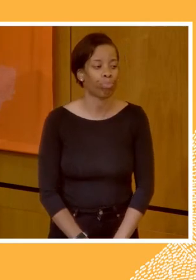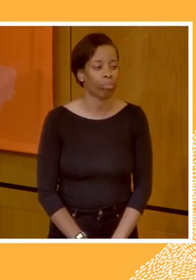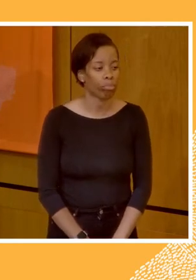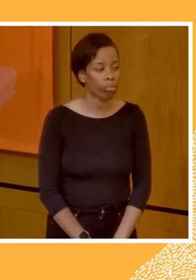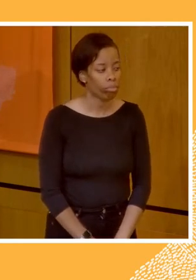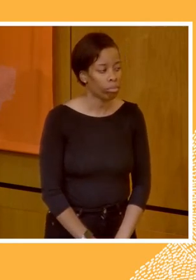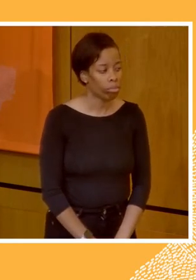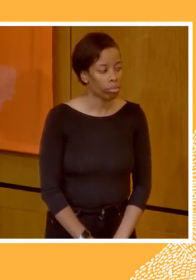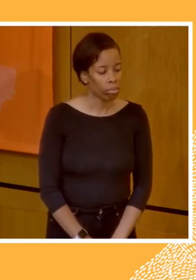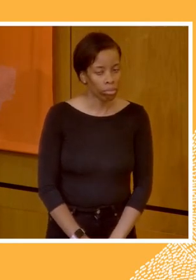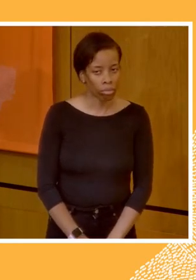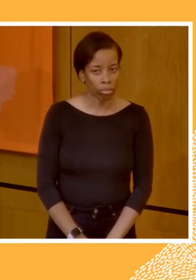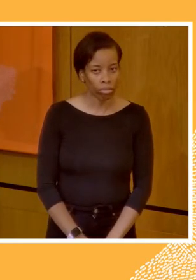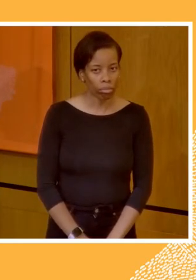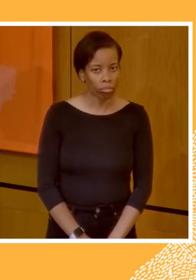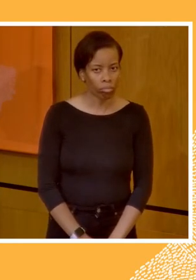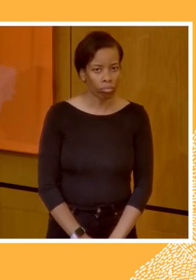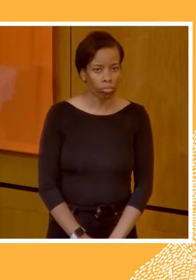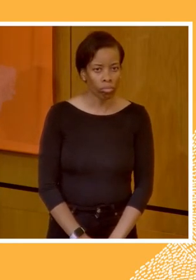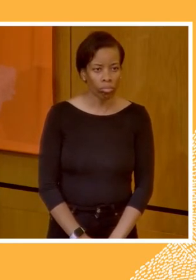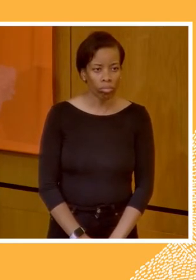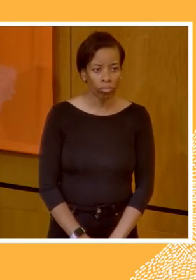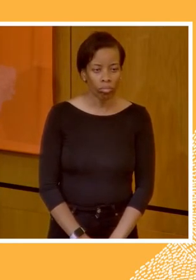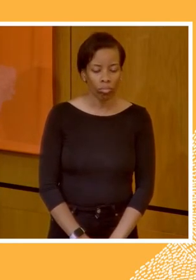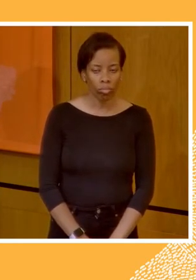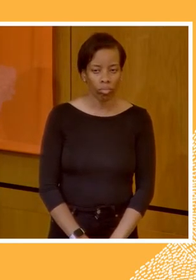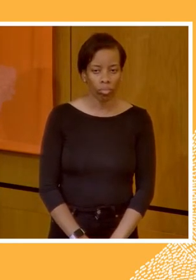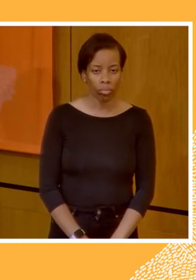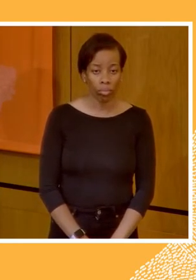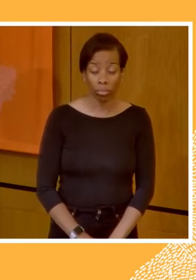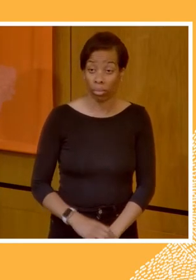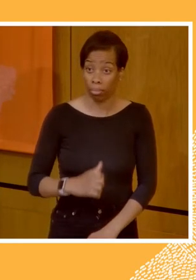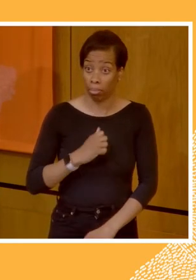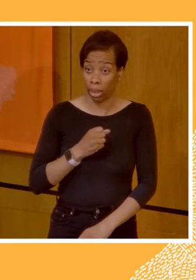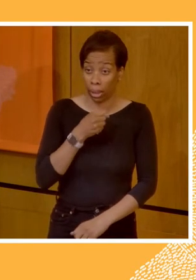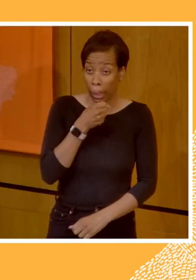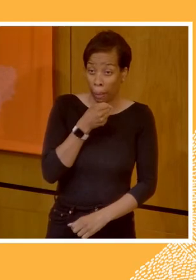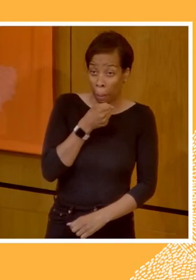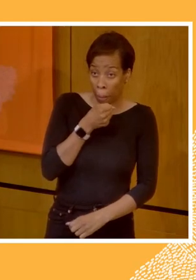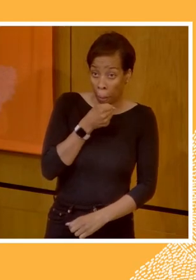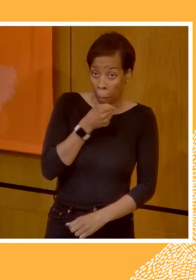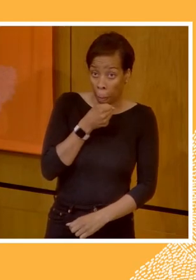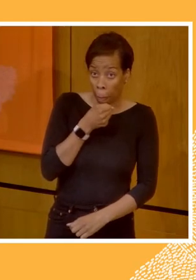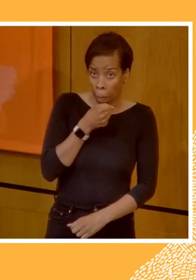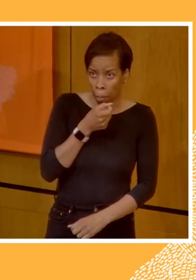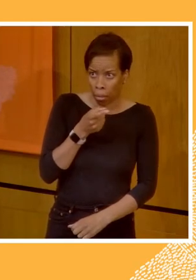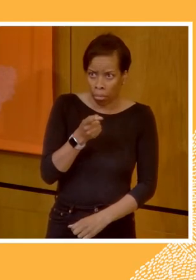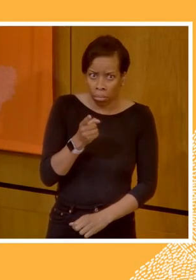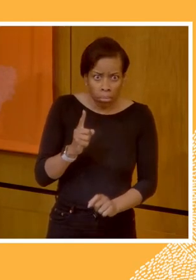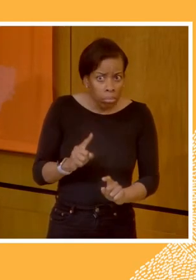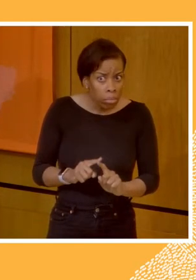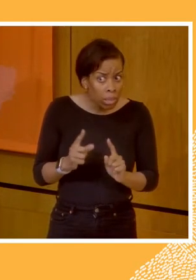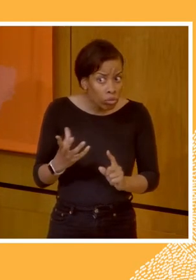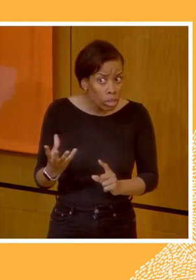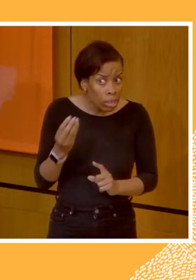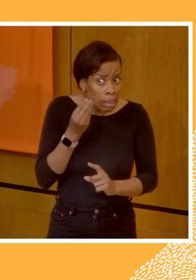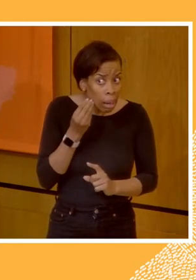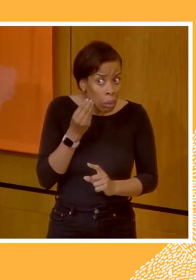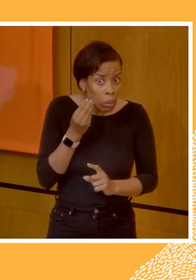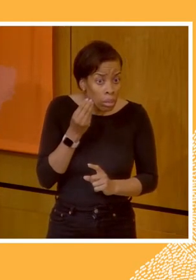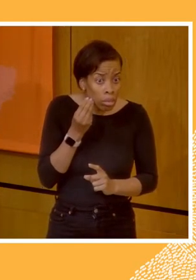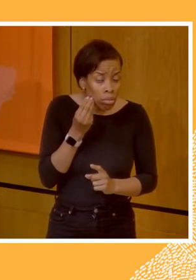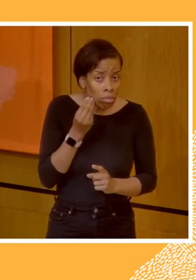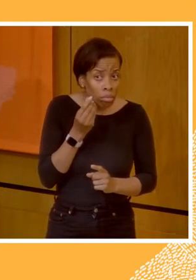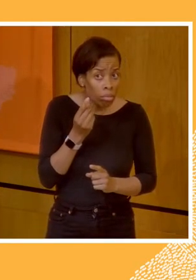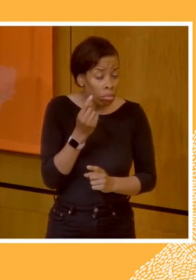And notice what that changes for you in how you hear my voice, how you perceive the size of the room, how you perceive where those voices outside